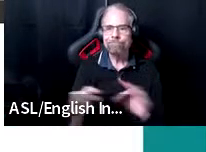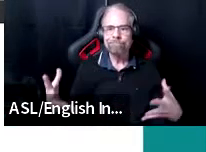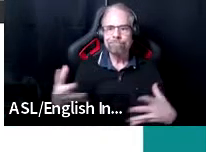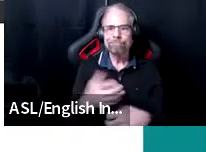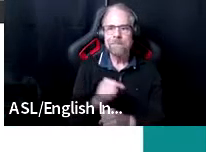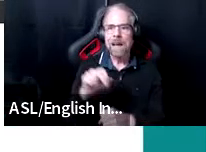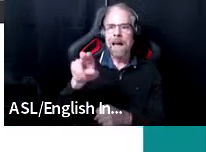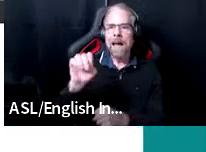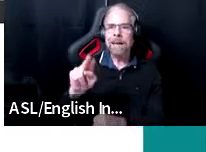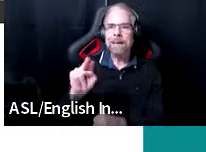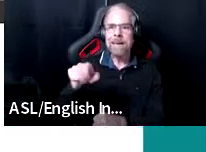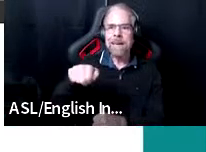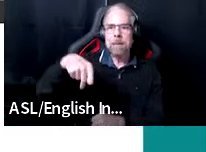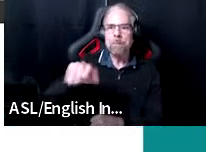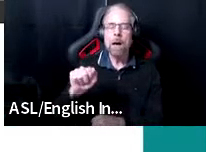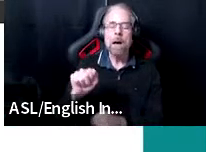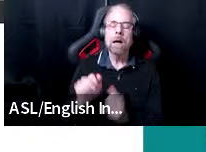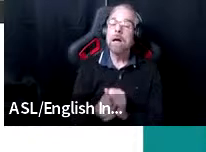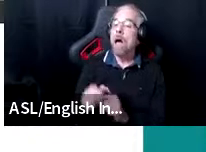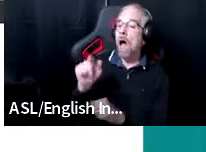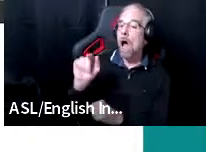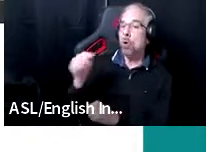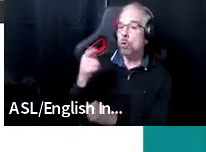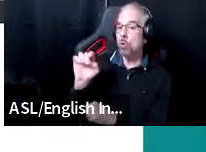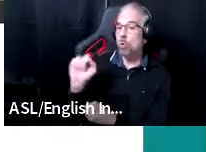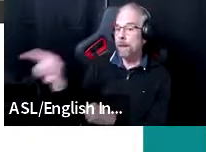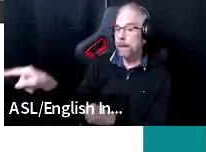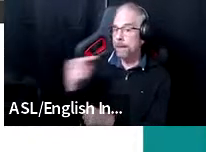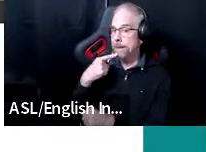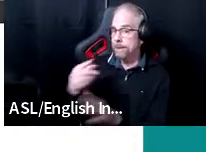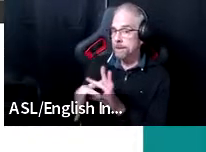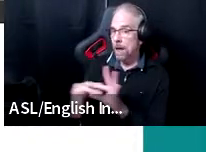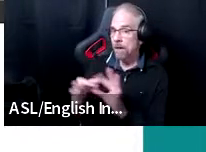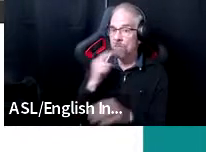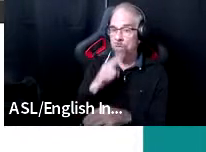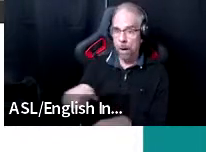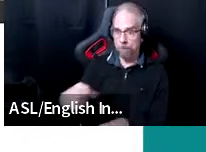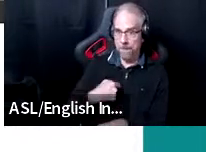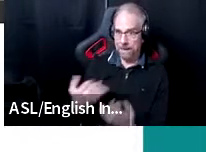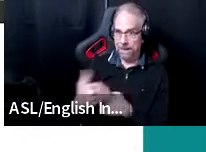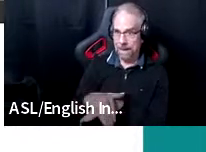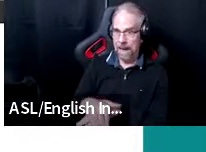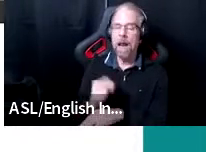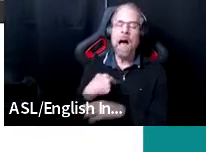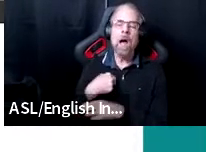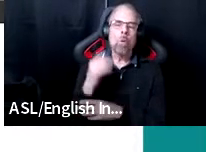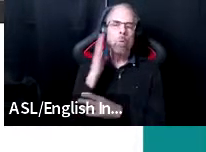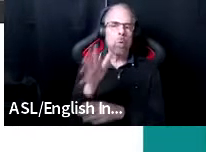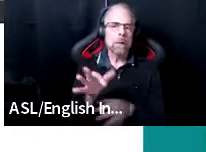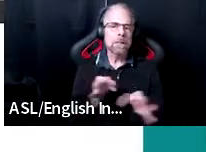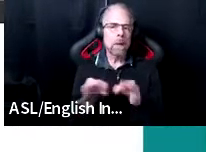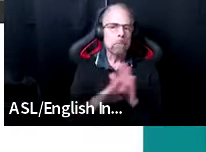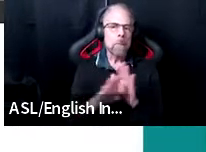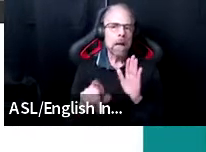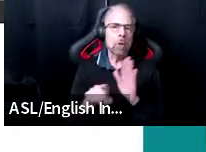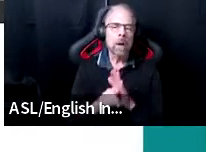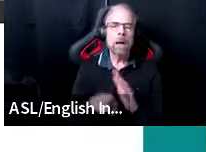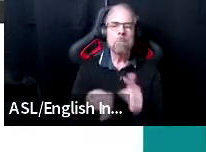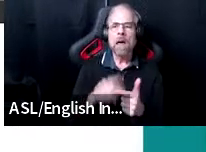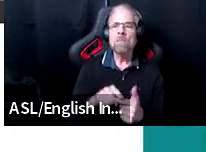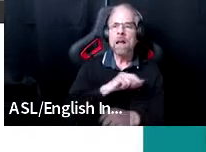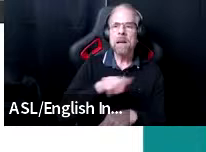Greg. Yeah, and as Greg said, for my part tonight, I'm going to jump into a little bit of the background of the National Environmental Policy